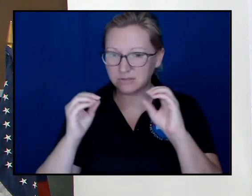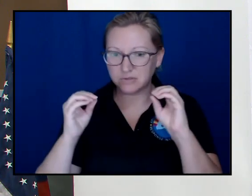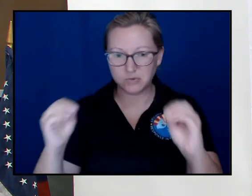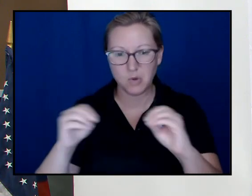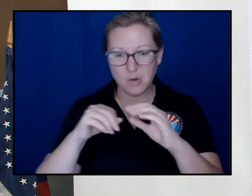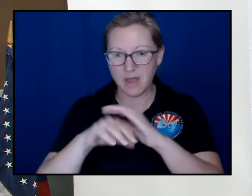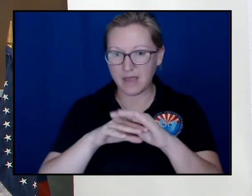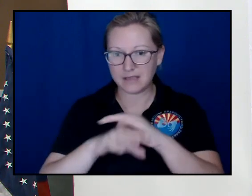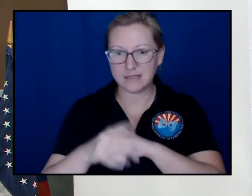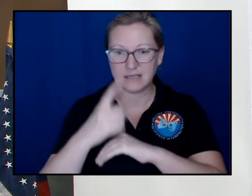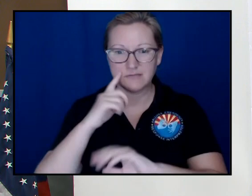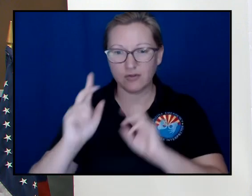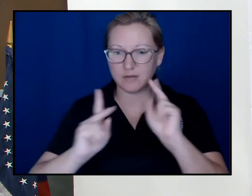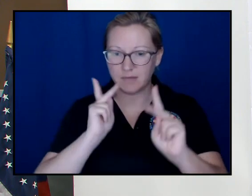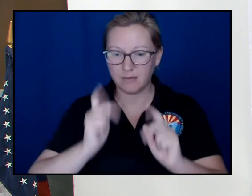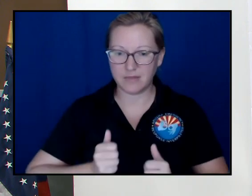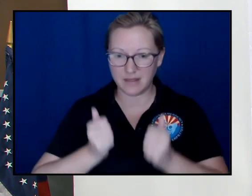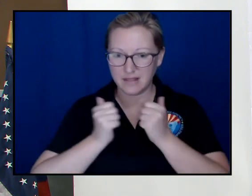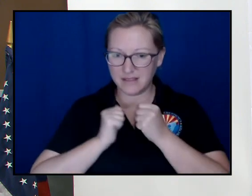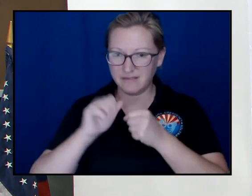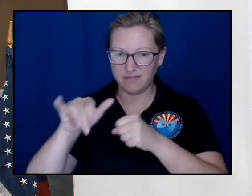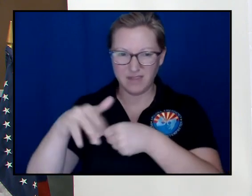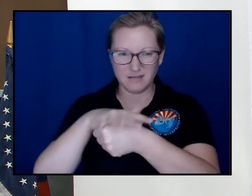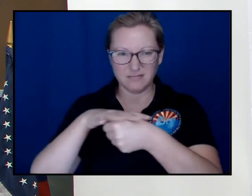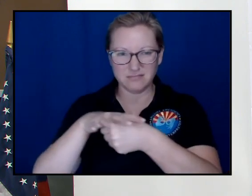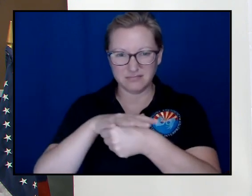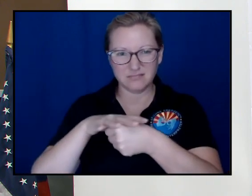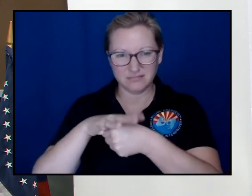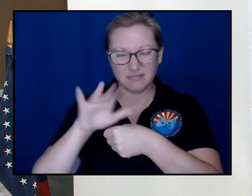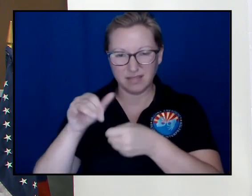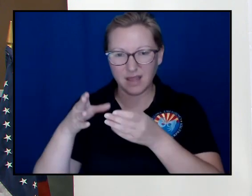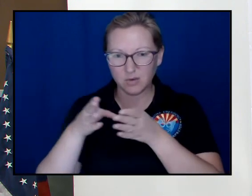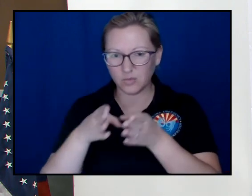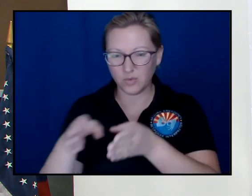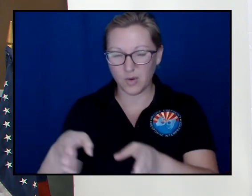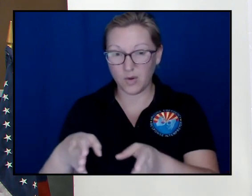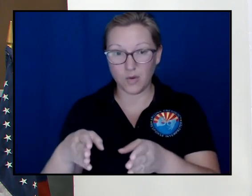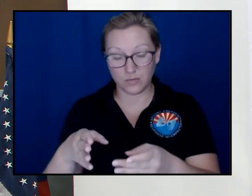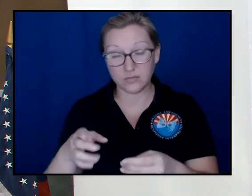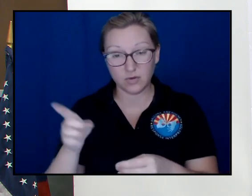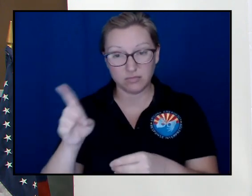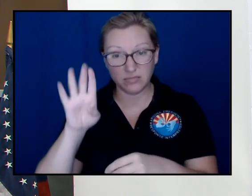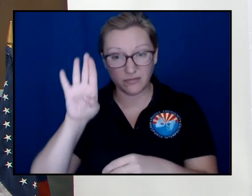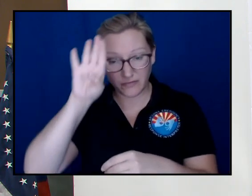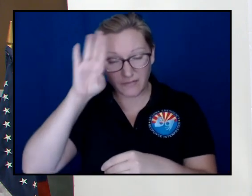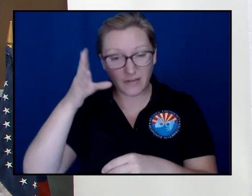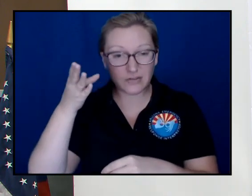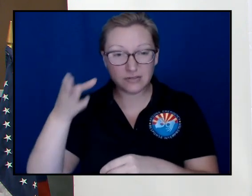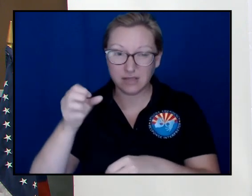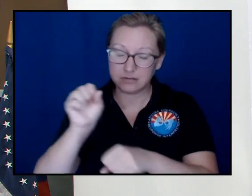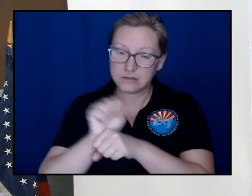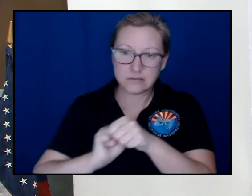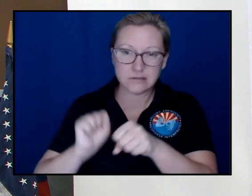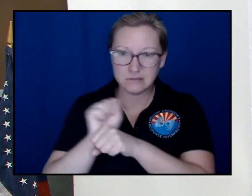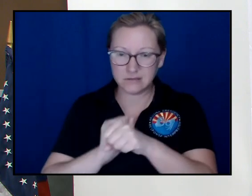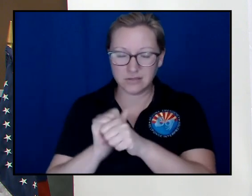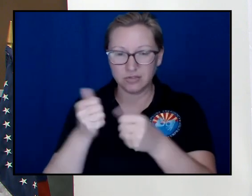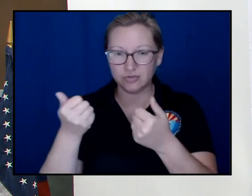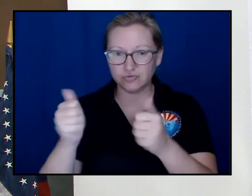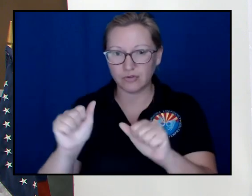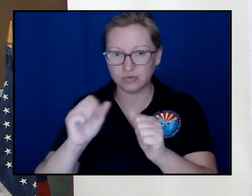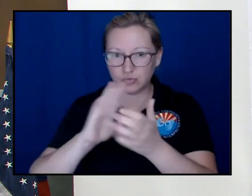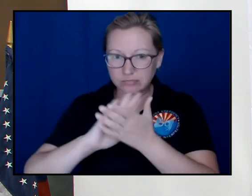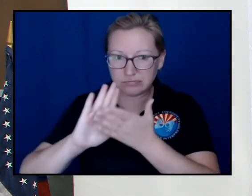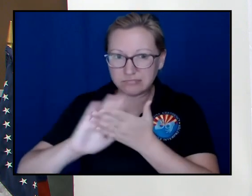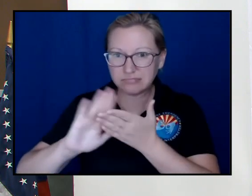that A005 road. So they've been working pretty hard at trying to open up that road, and they've been doing a good job.